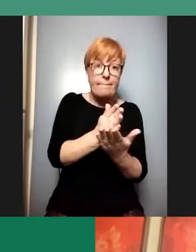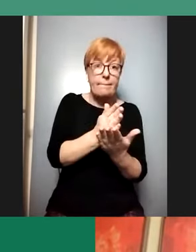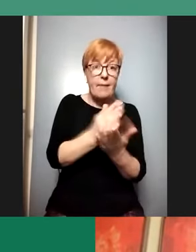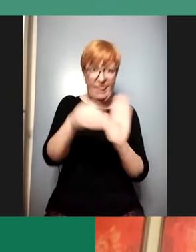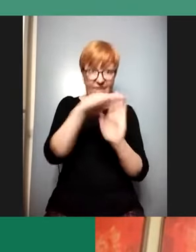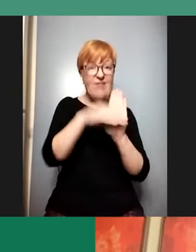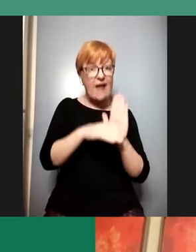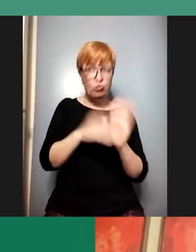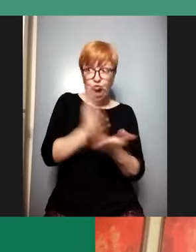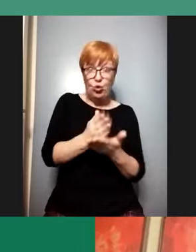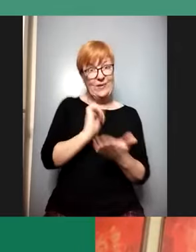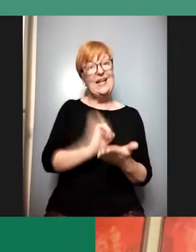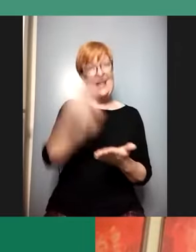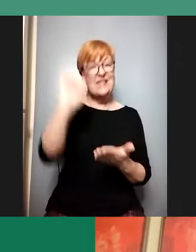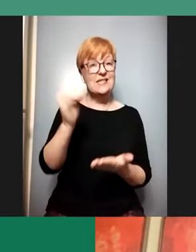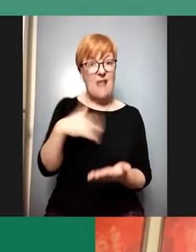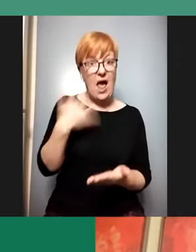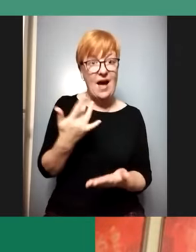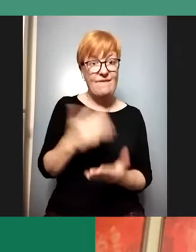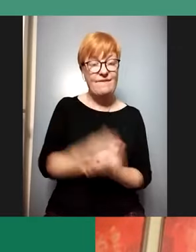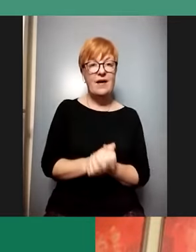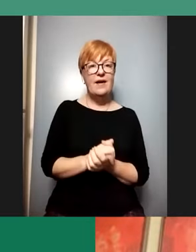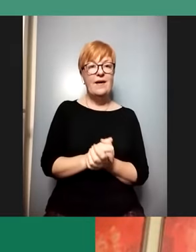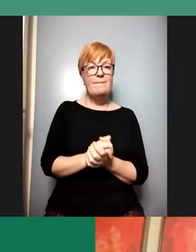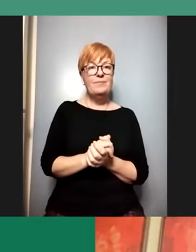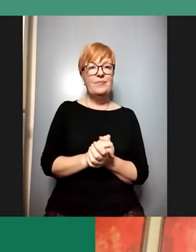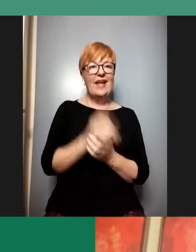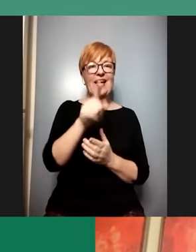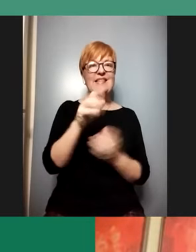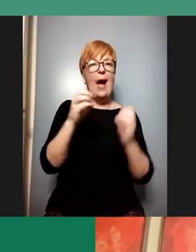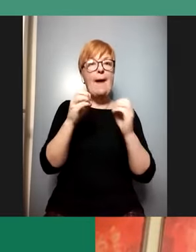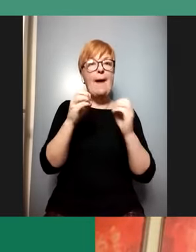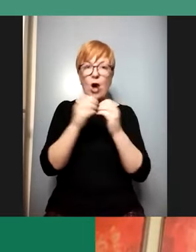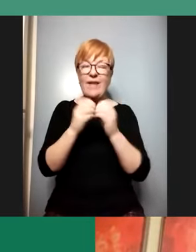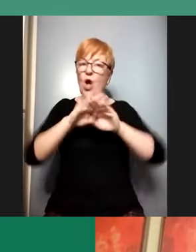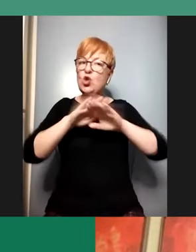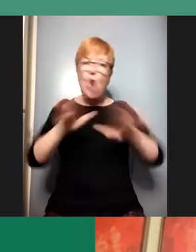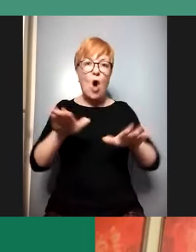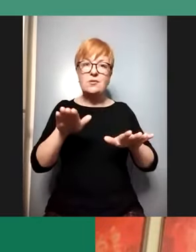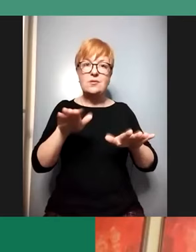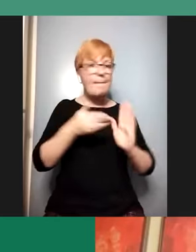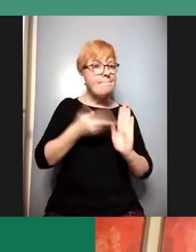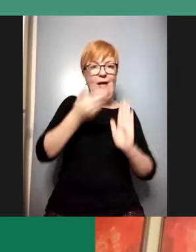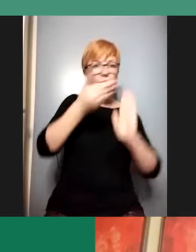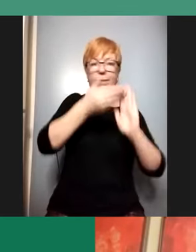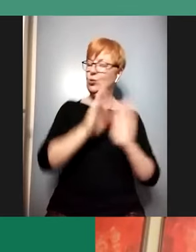fictionalized biography. So it's a biography rather than a work of fiction. You know what I mean? Yes, I get it.